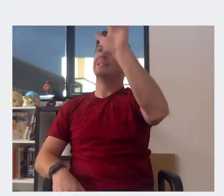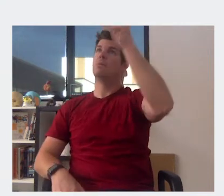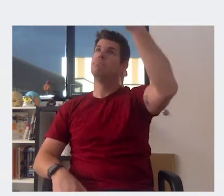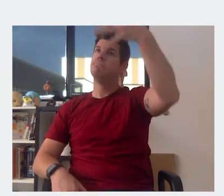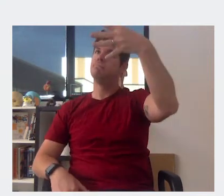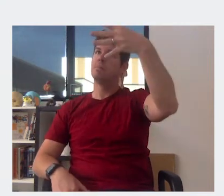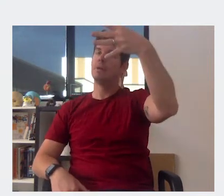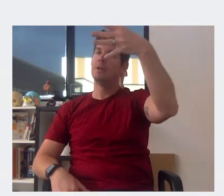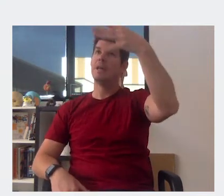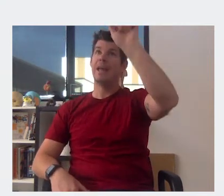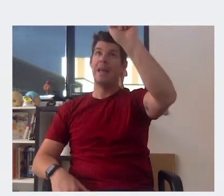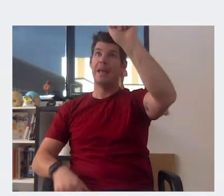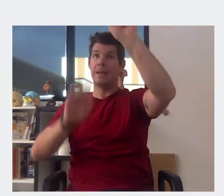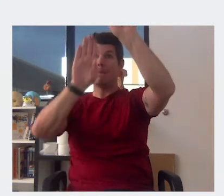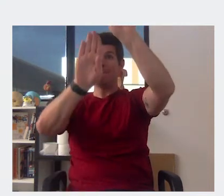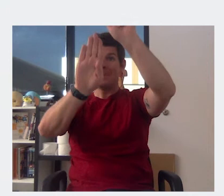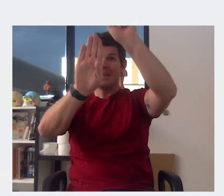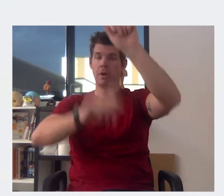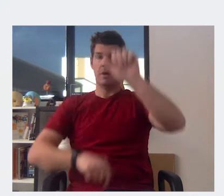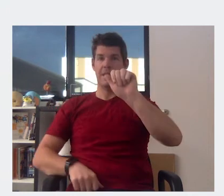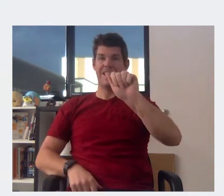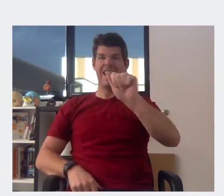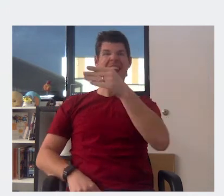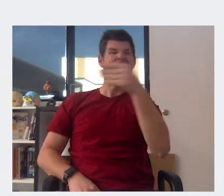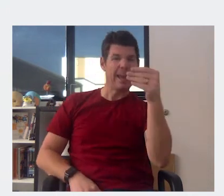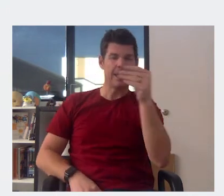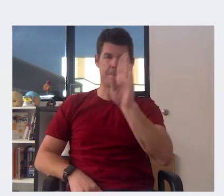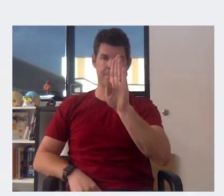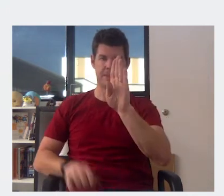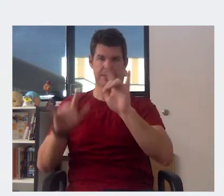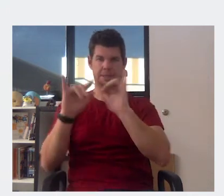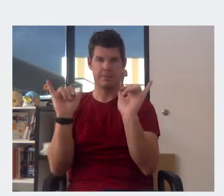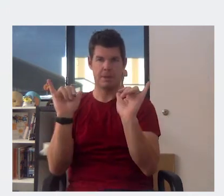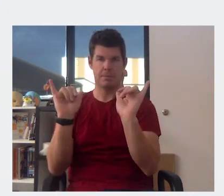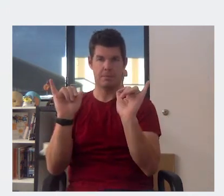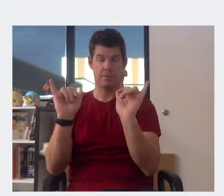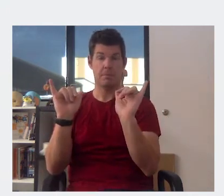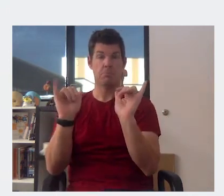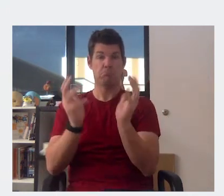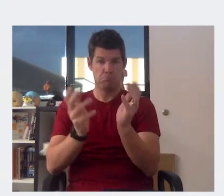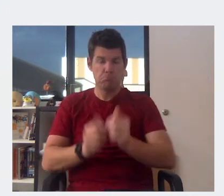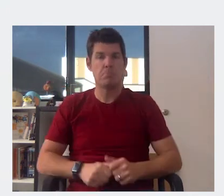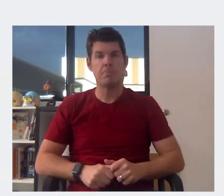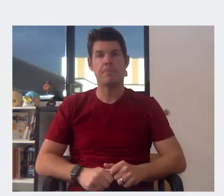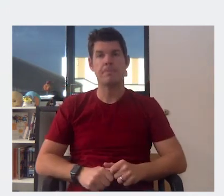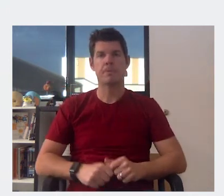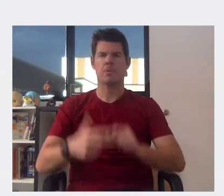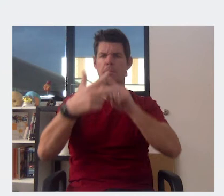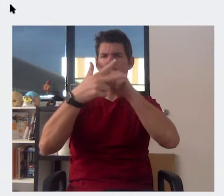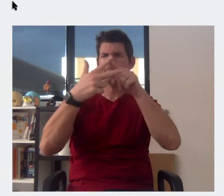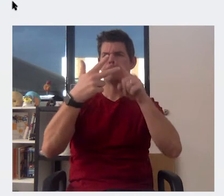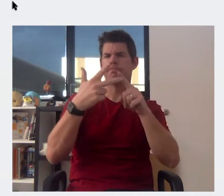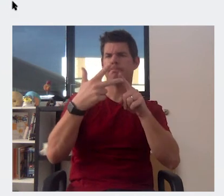is on the other side, or you get a choice for pressing both of them at the same time, A plus B. So you have 3 choices with just